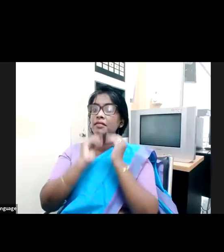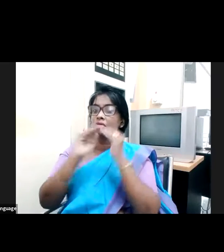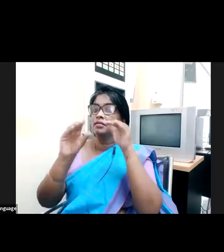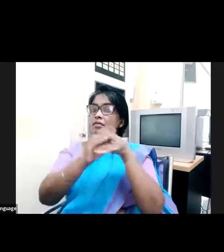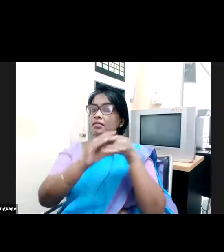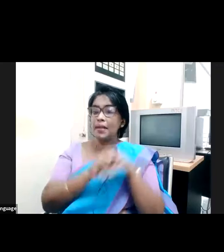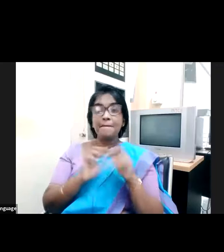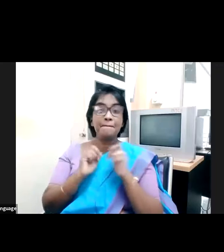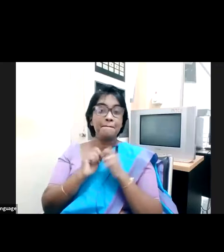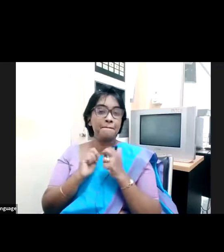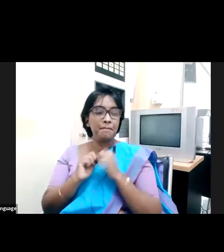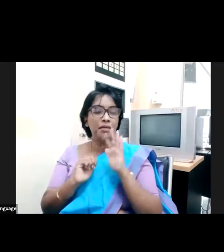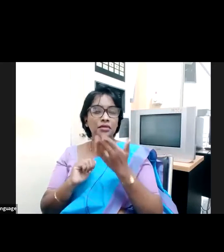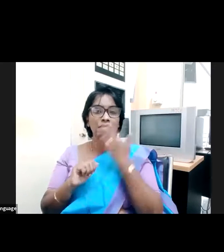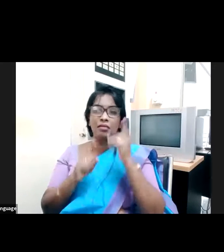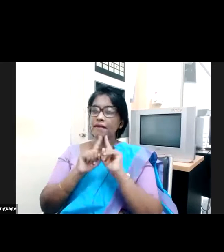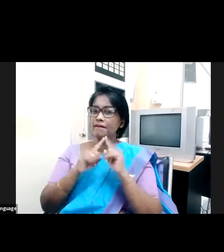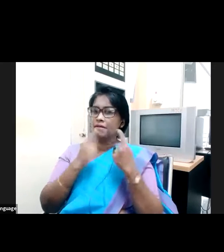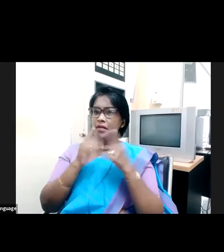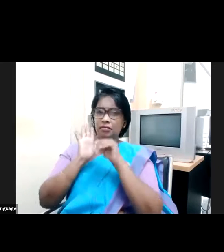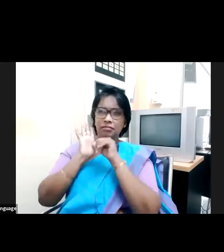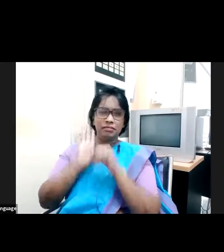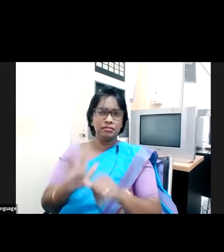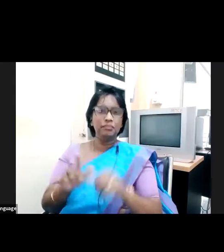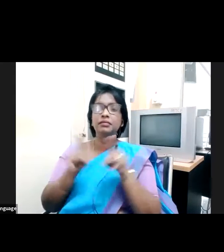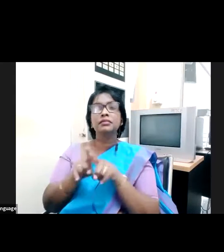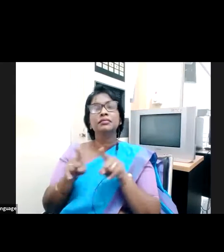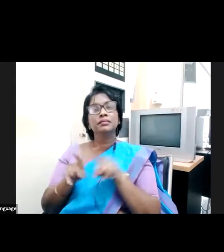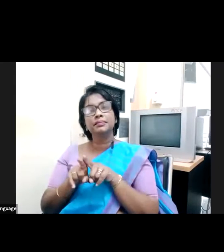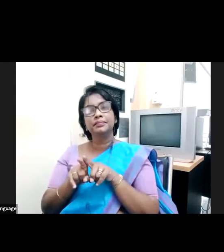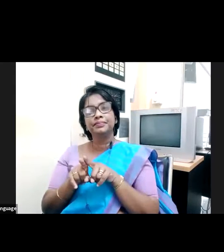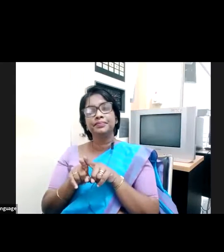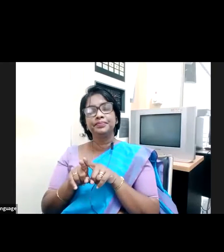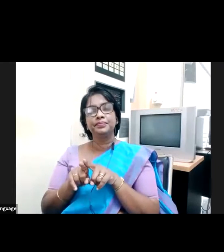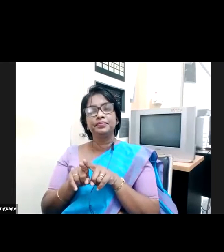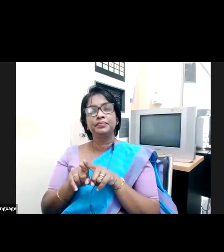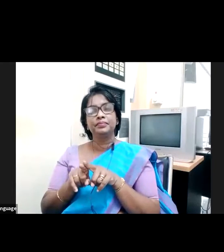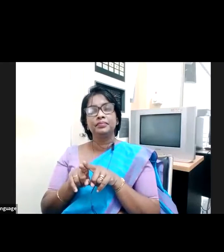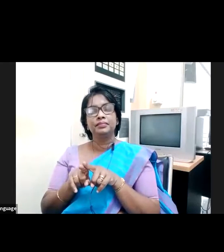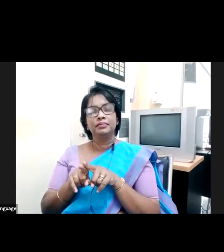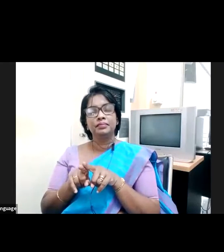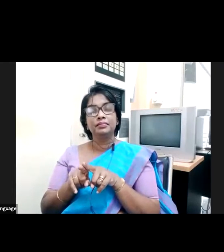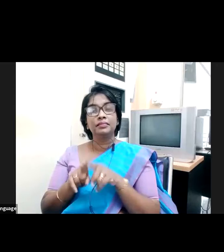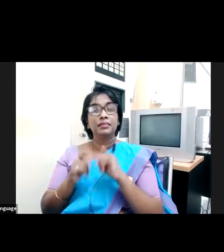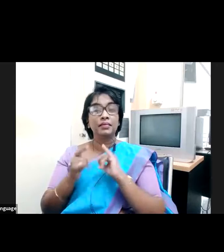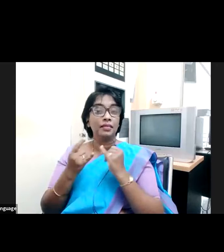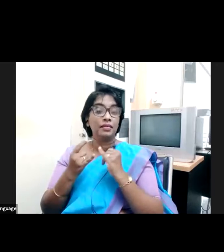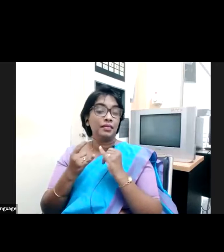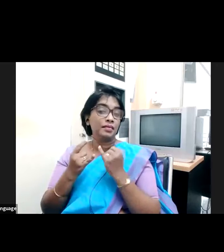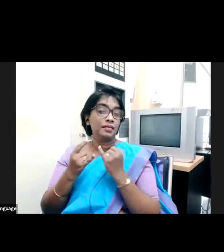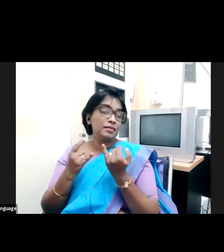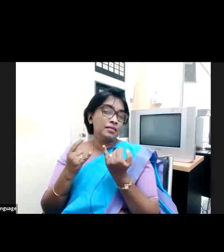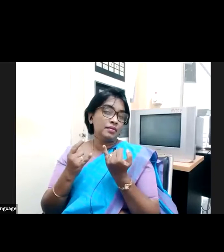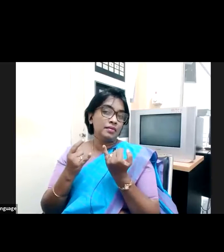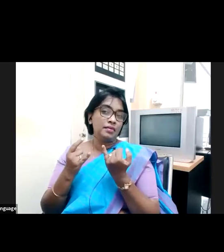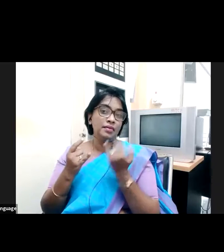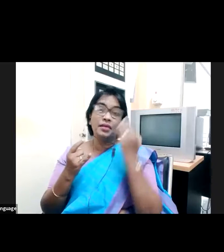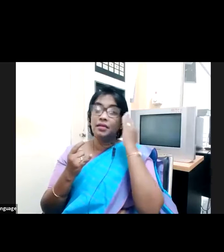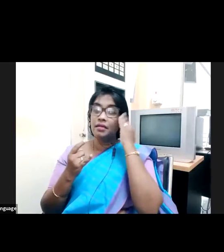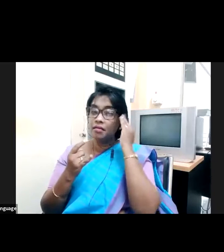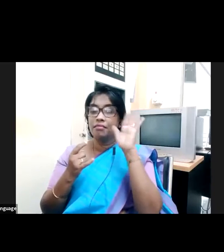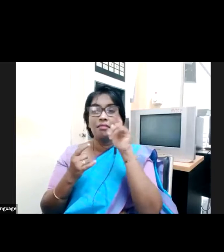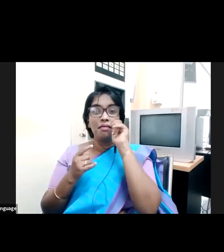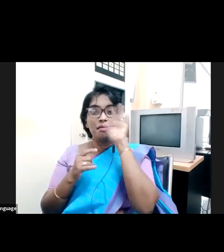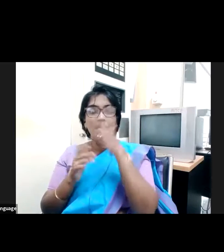discrimination, workplace discrimination, sexual harassment, and such problems. So it is